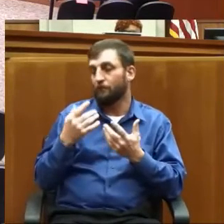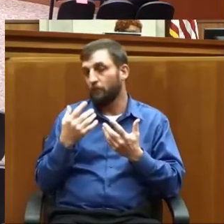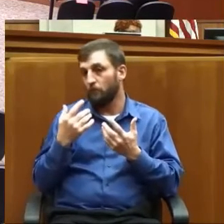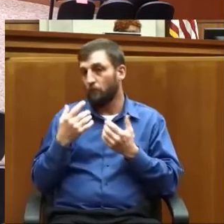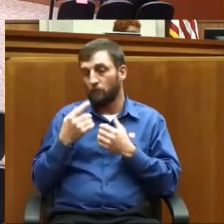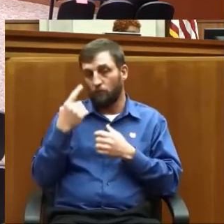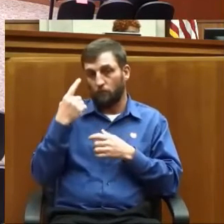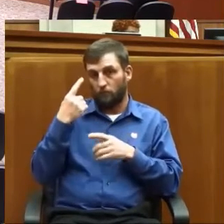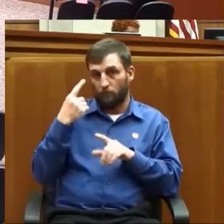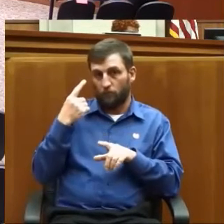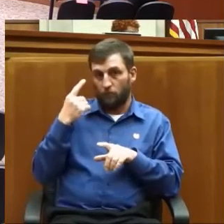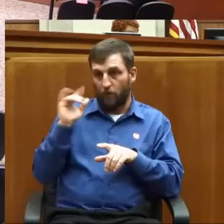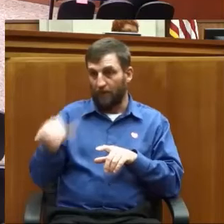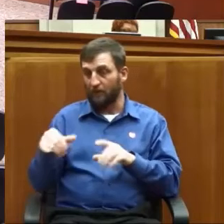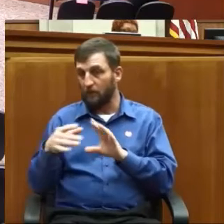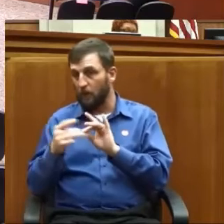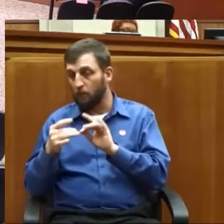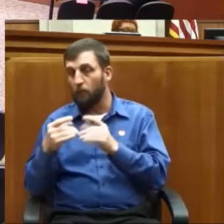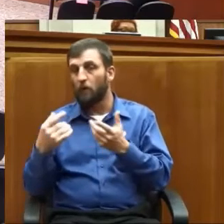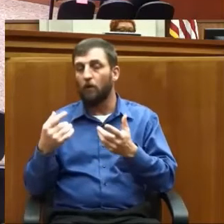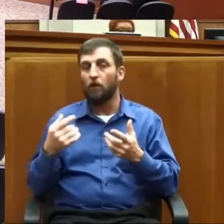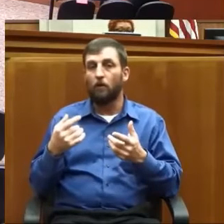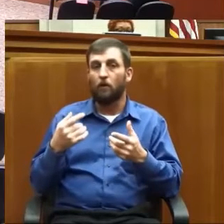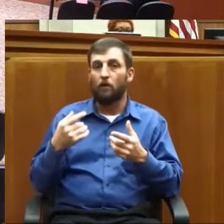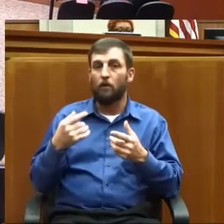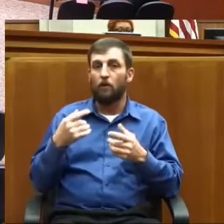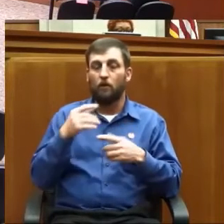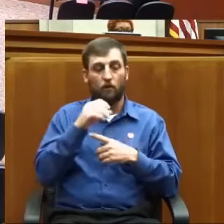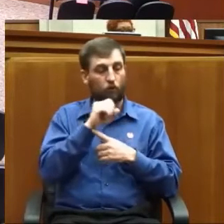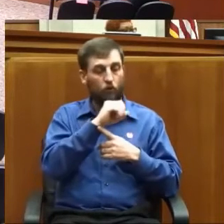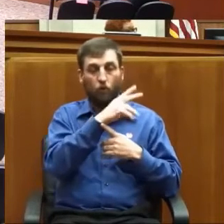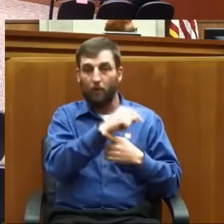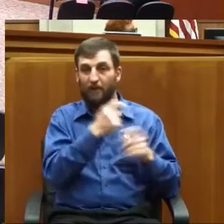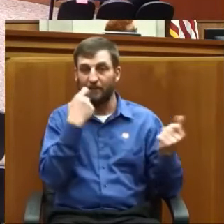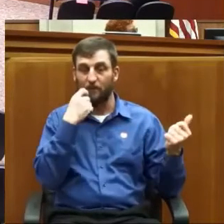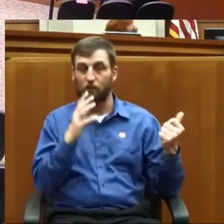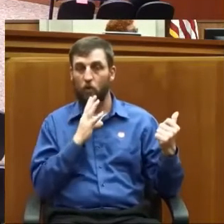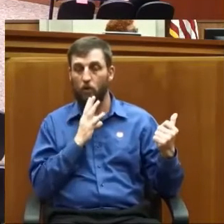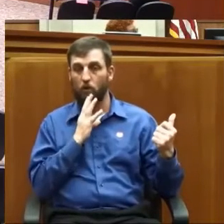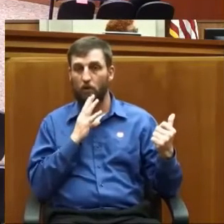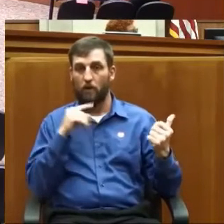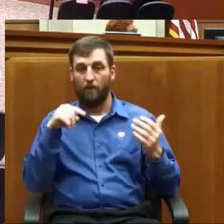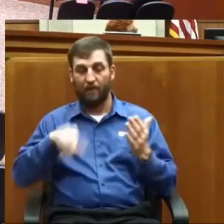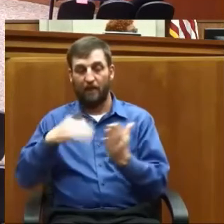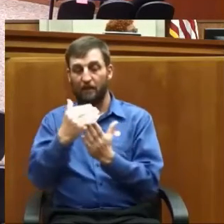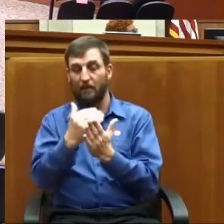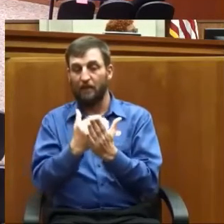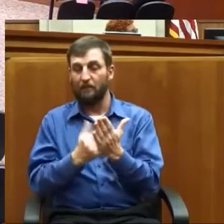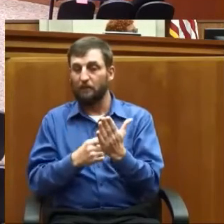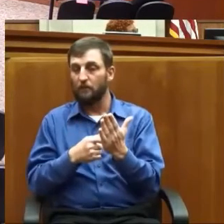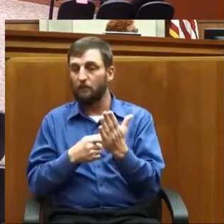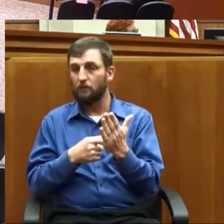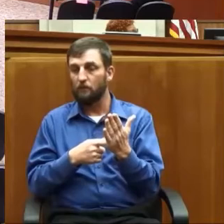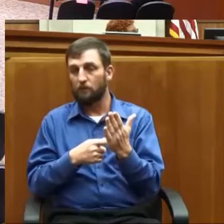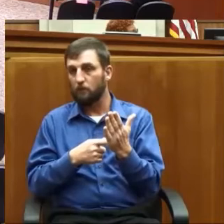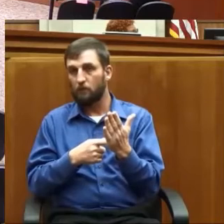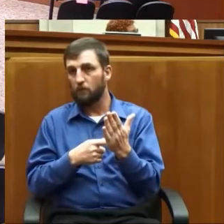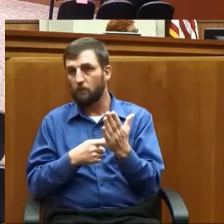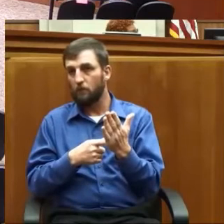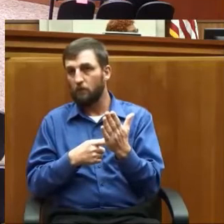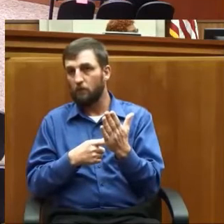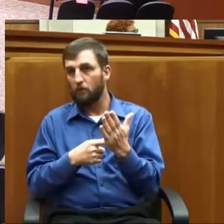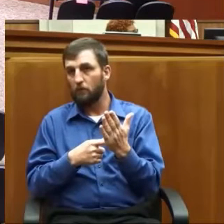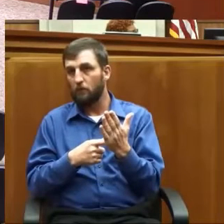worth. Mr. Castile, something to consider also is that while the superintendent noted this is not a list that is